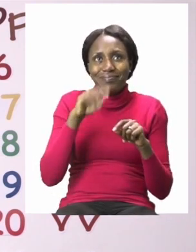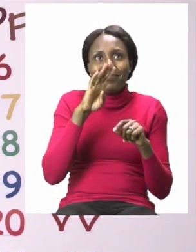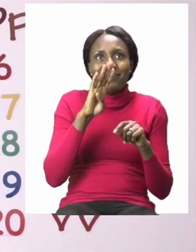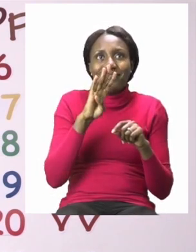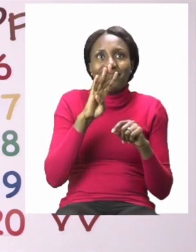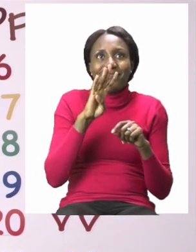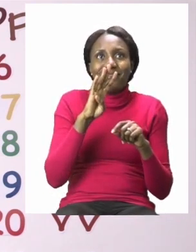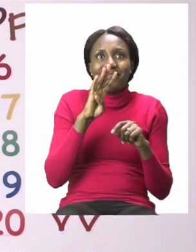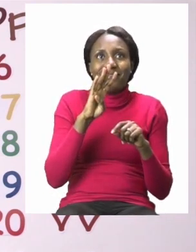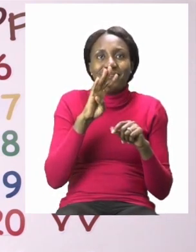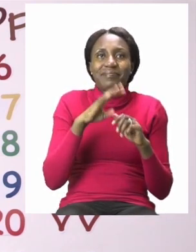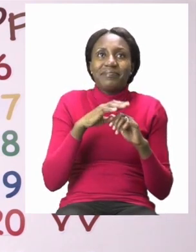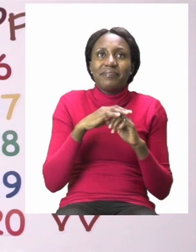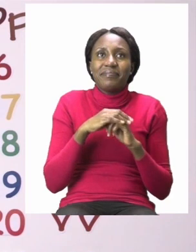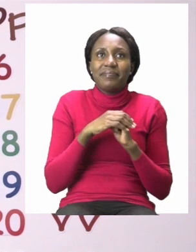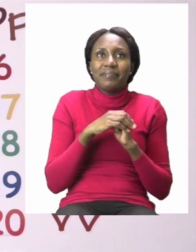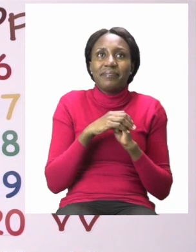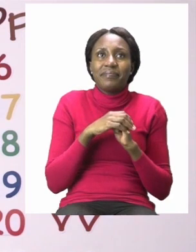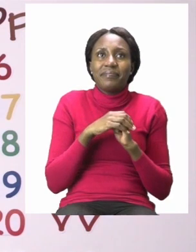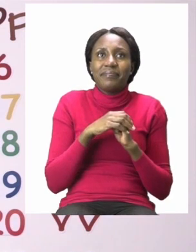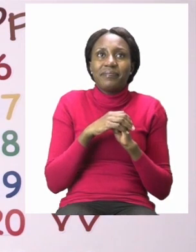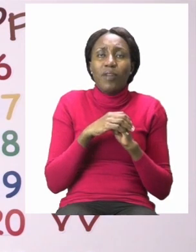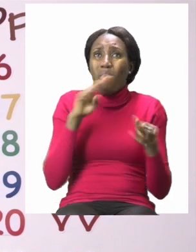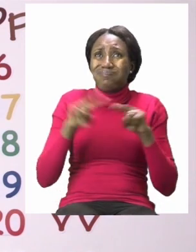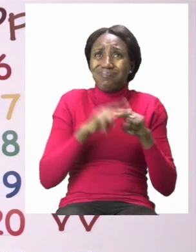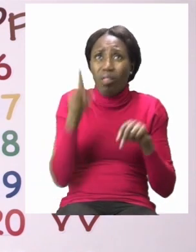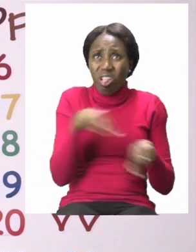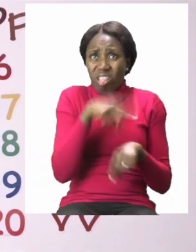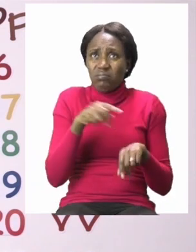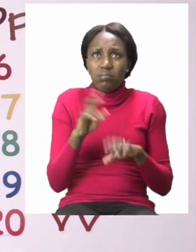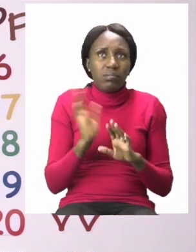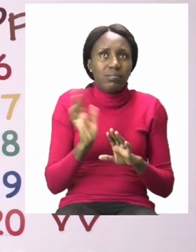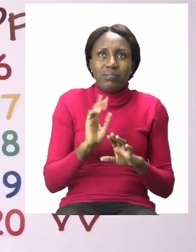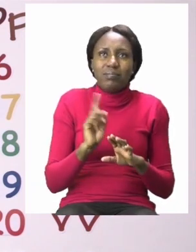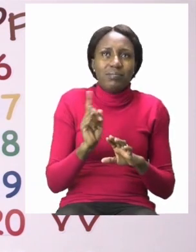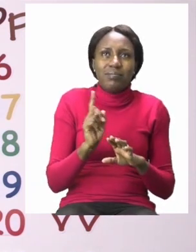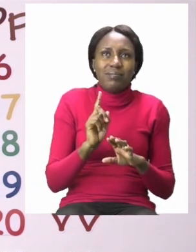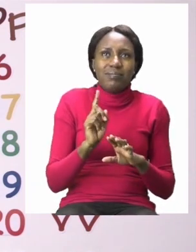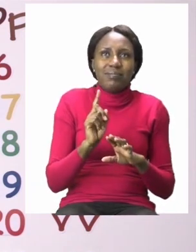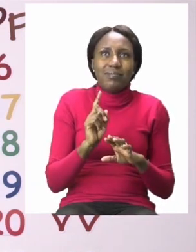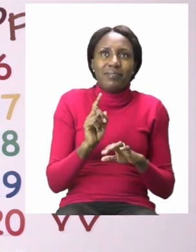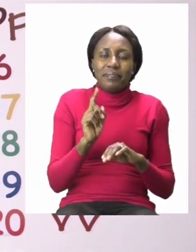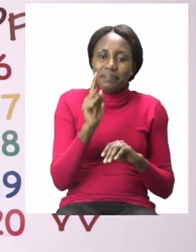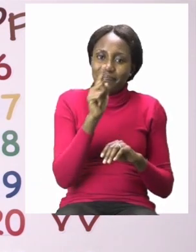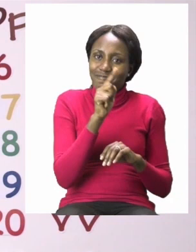And when you're circling, boys and girls, you don't need to rush. If you need to stop during your circling, that's okay